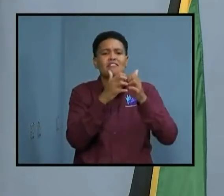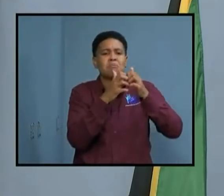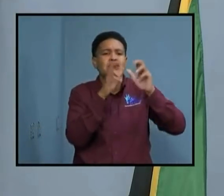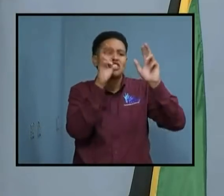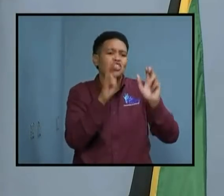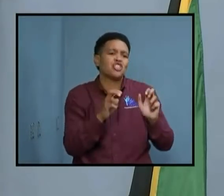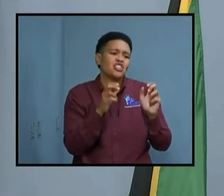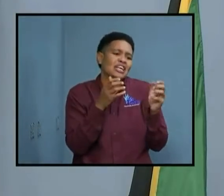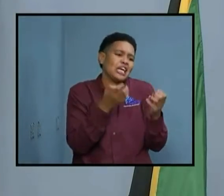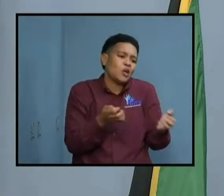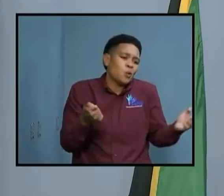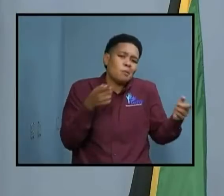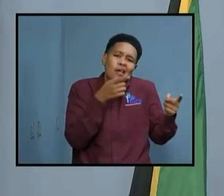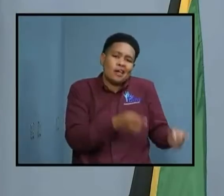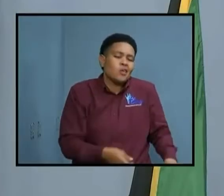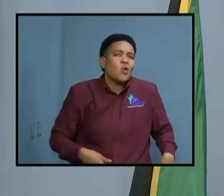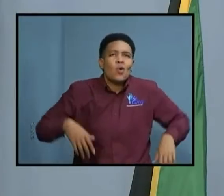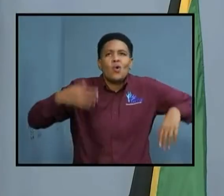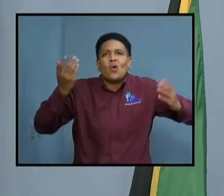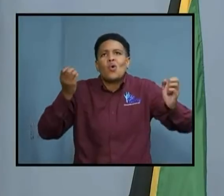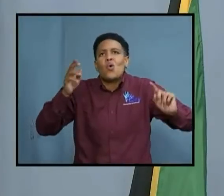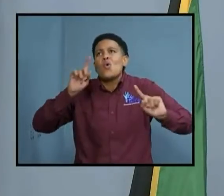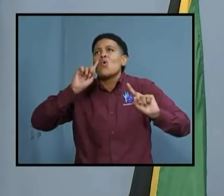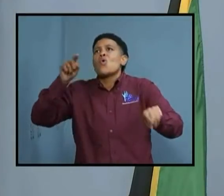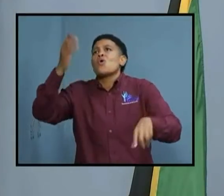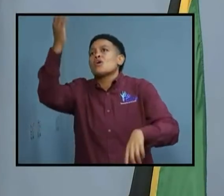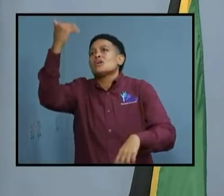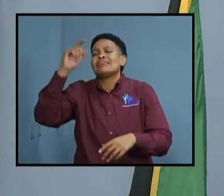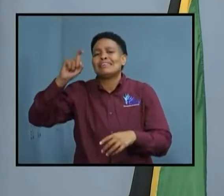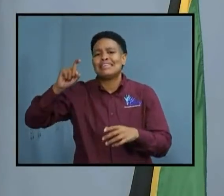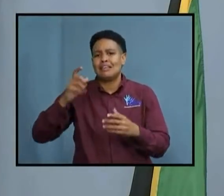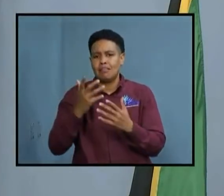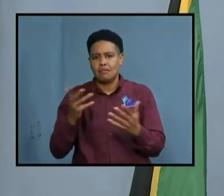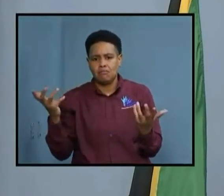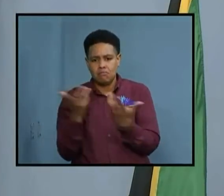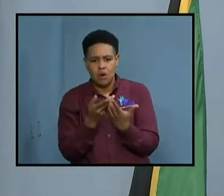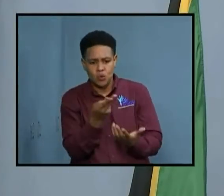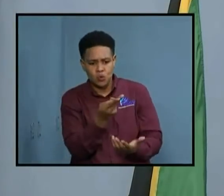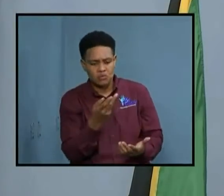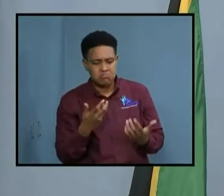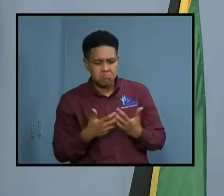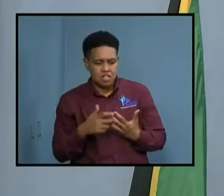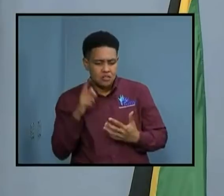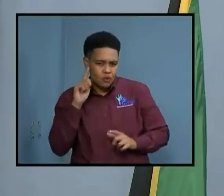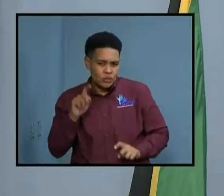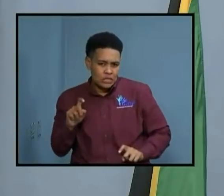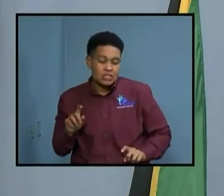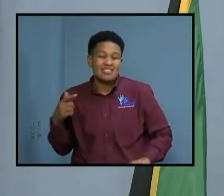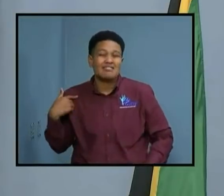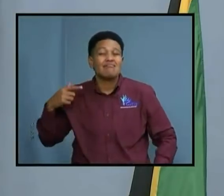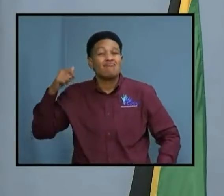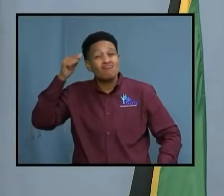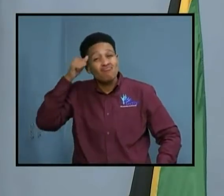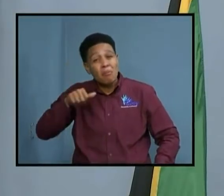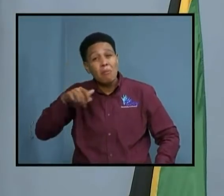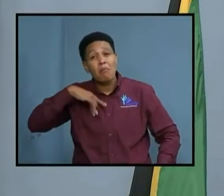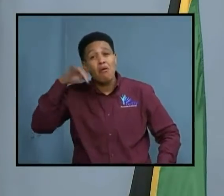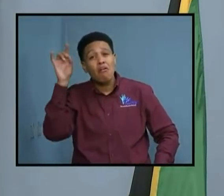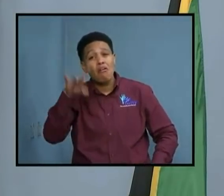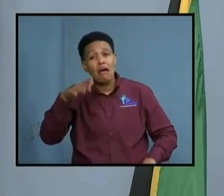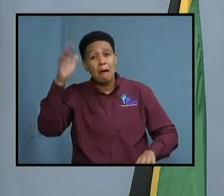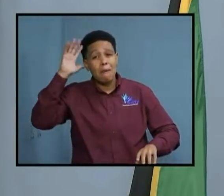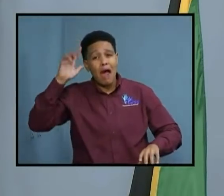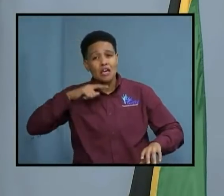related to the equipment, ordering and getting reagents on time, as we had said in the past, we did have an issue with